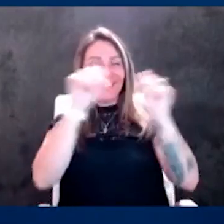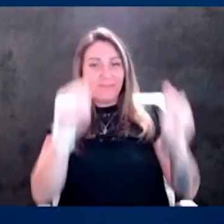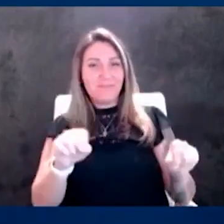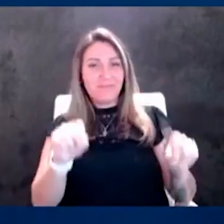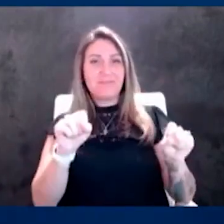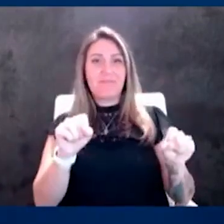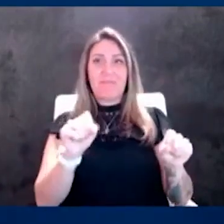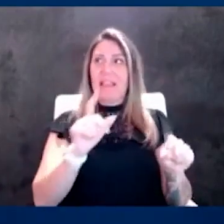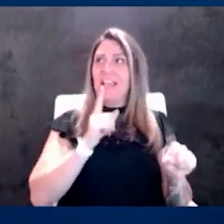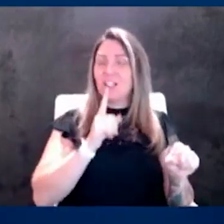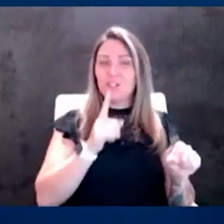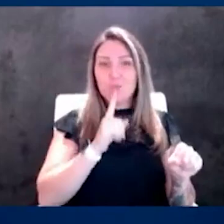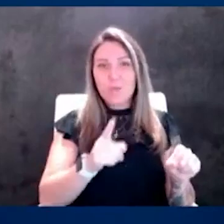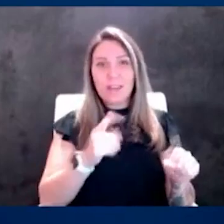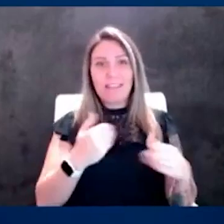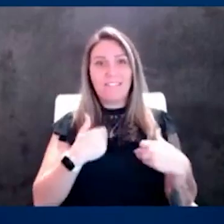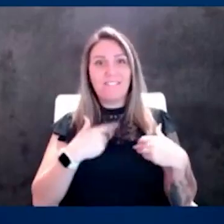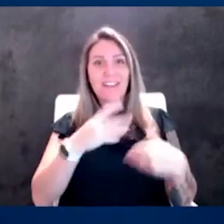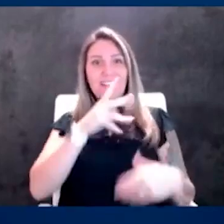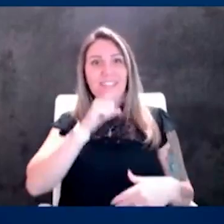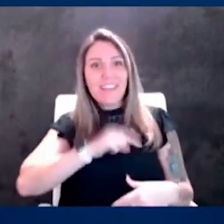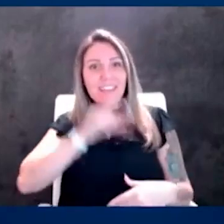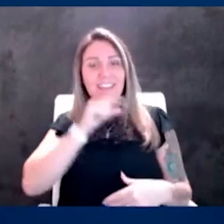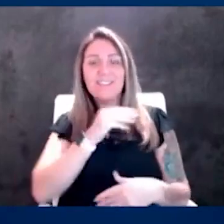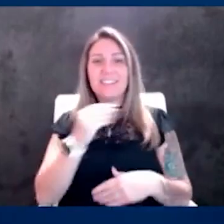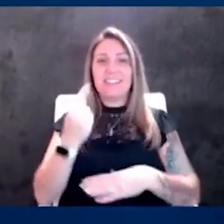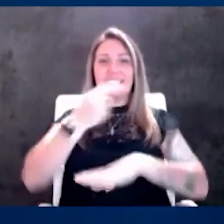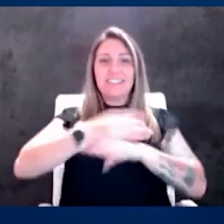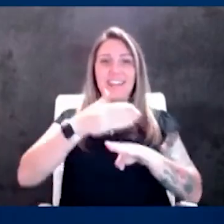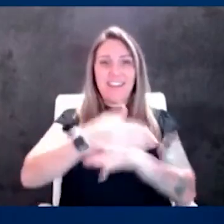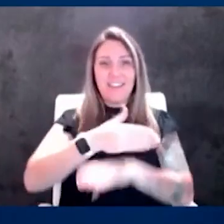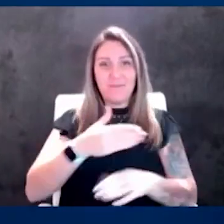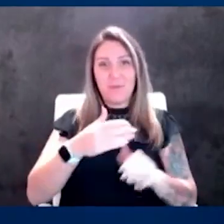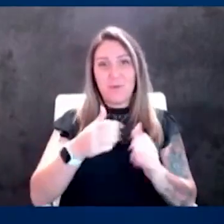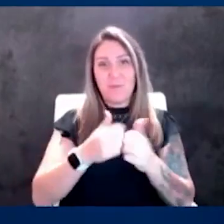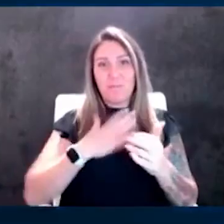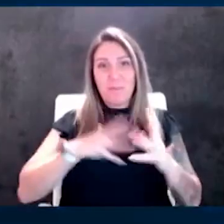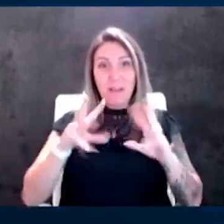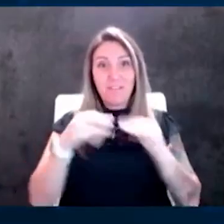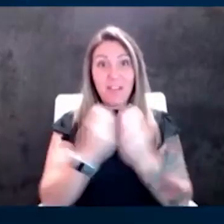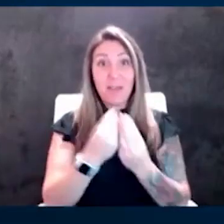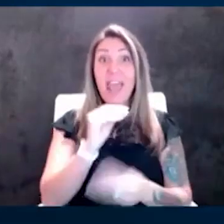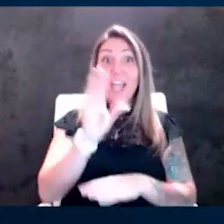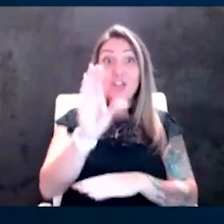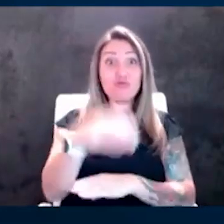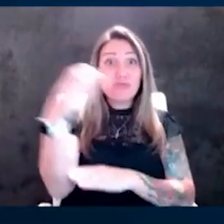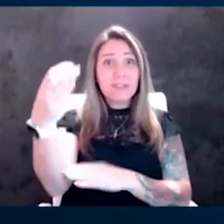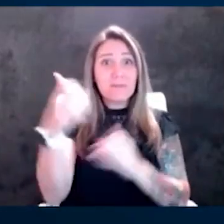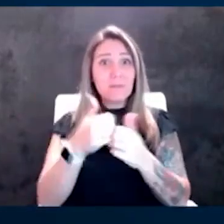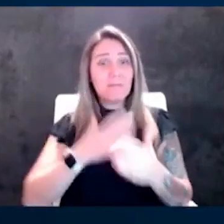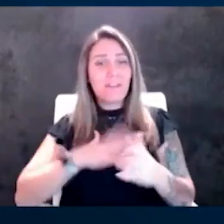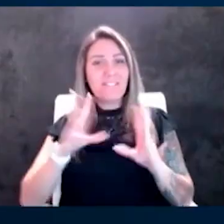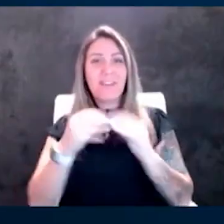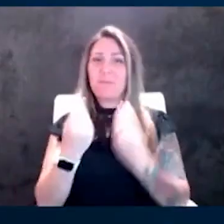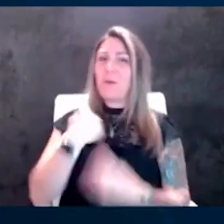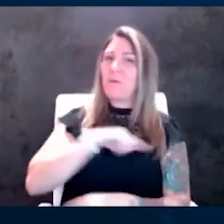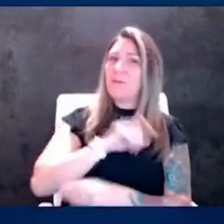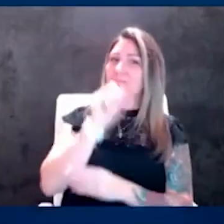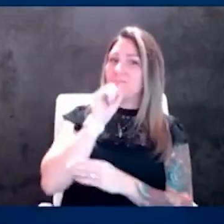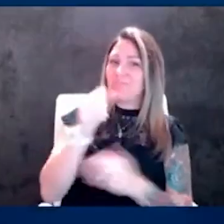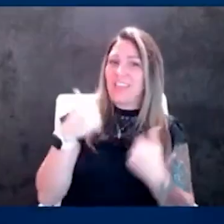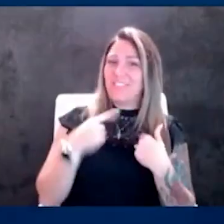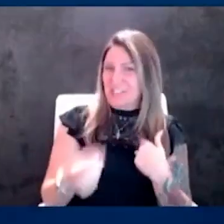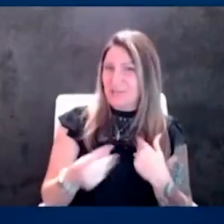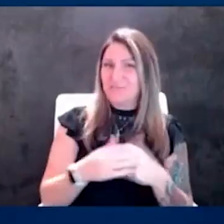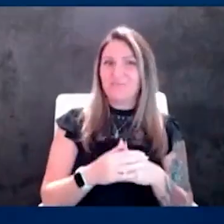spend Thanksgiving and the day after with my family, and Which Christmas. Is awesome, with my and we family. love having you. I am so grateful